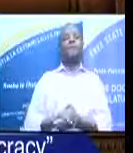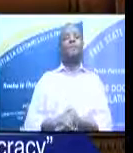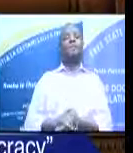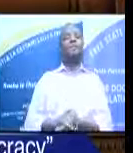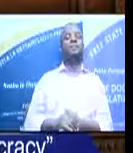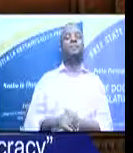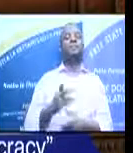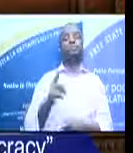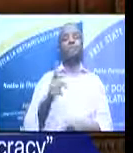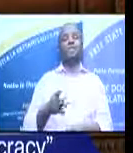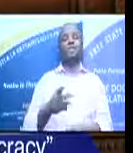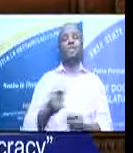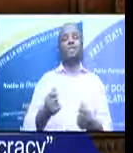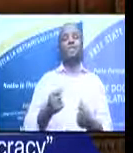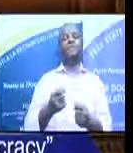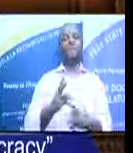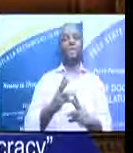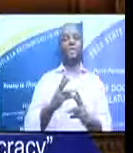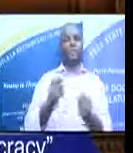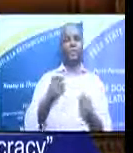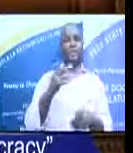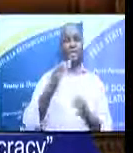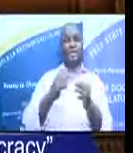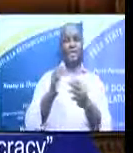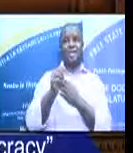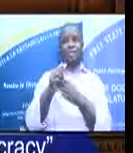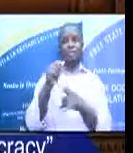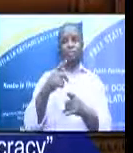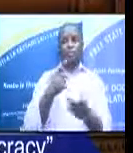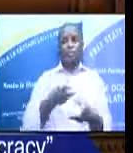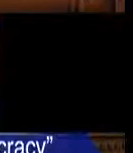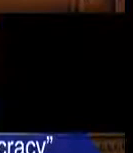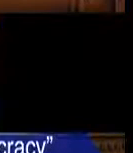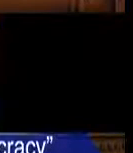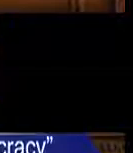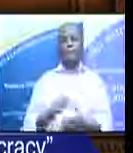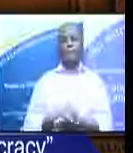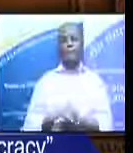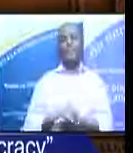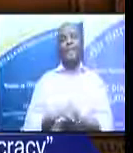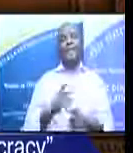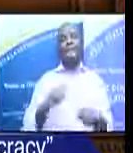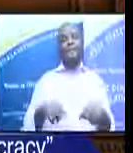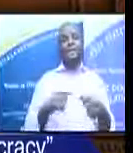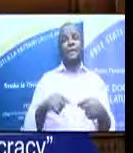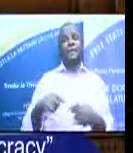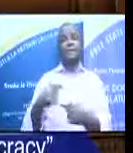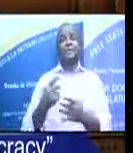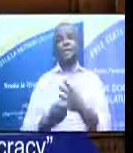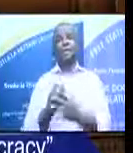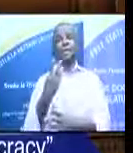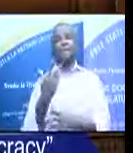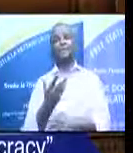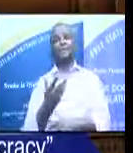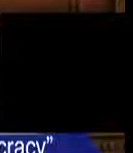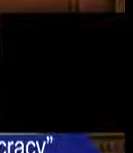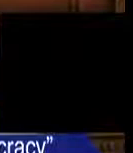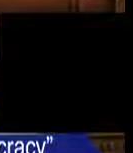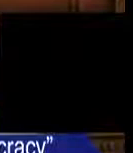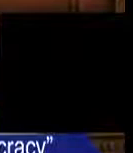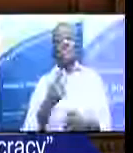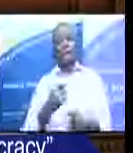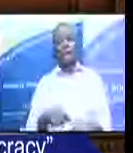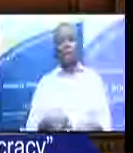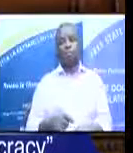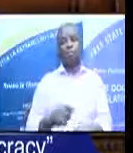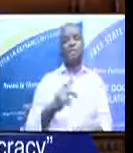handled in a manner that I think the political leadership of the province is doing. Part of the challenges we're raising is that just now during